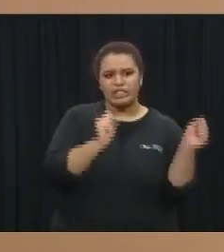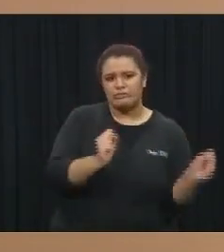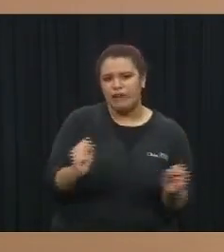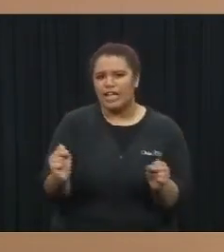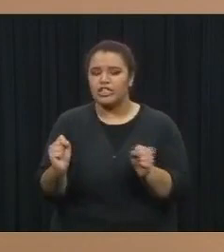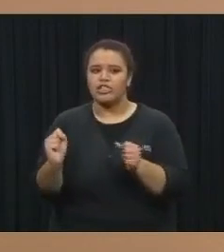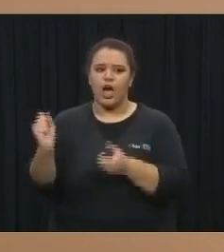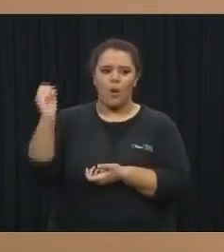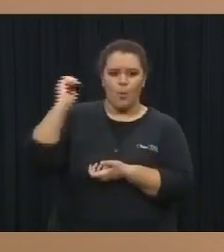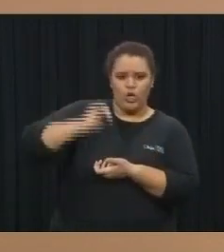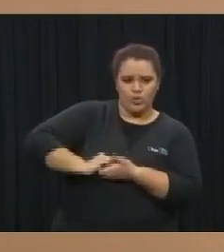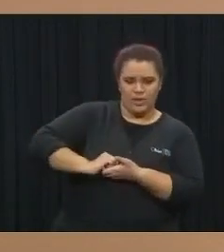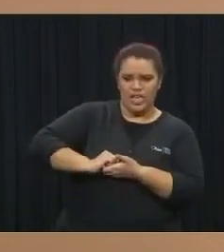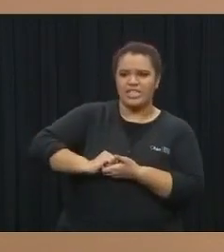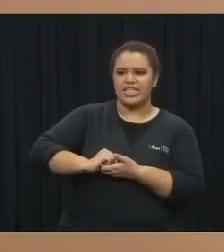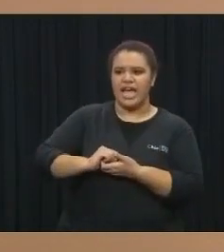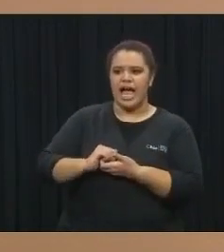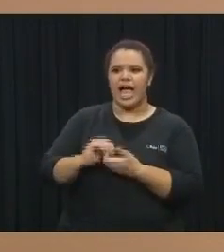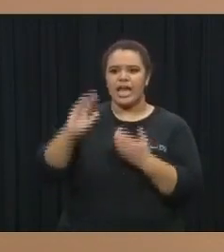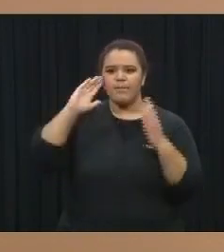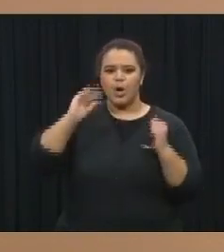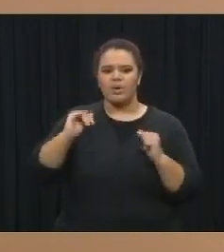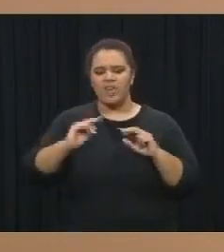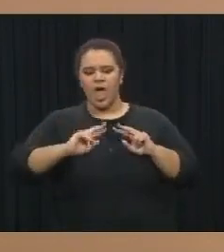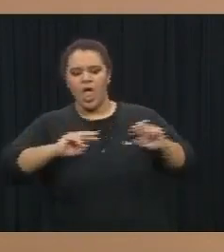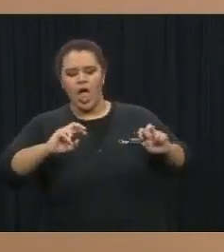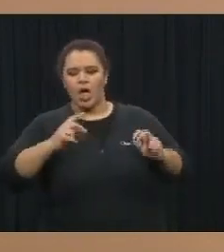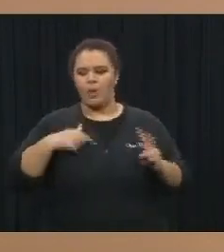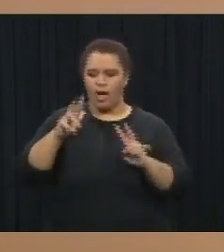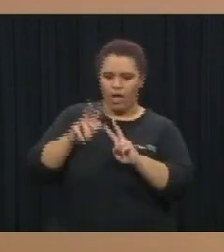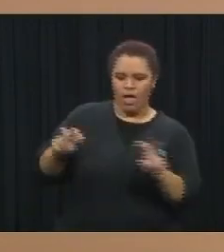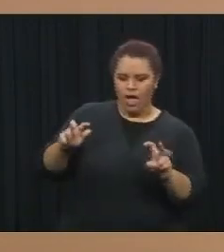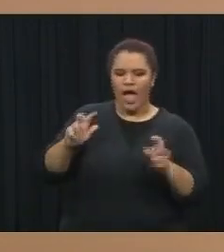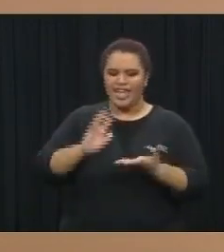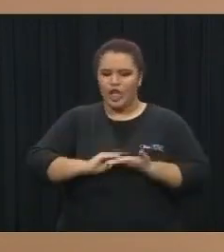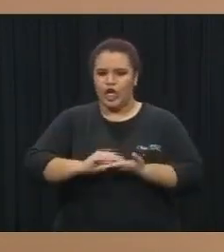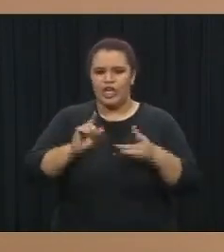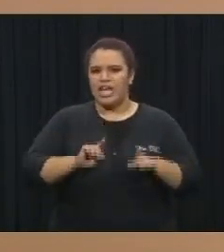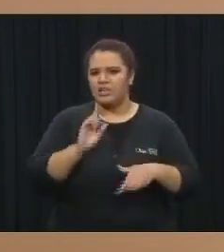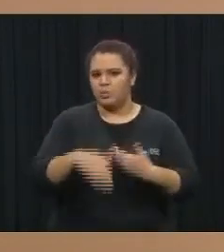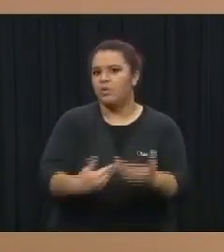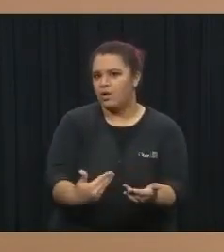that implement those and learn from them as well. So thank you for asking.